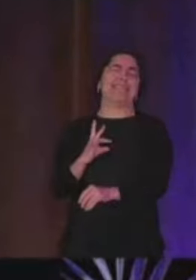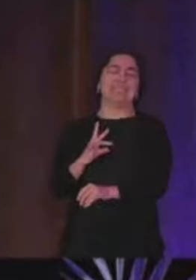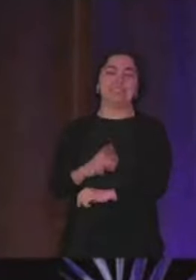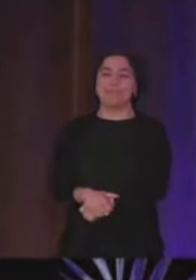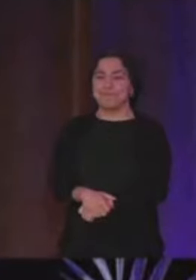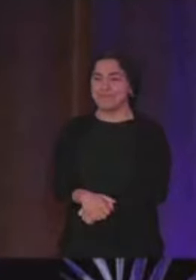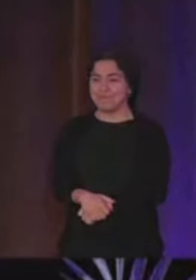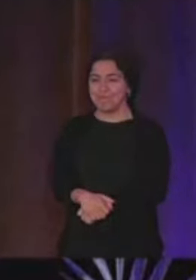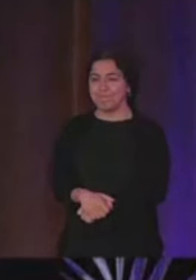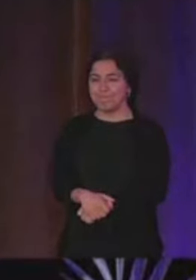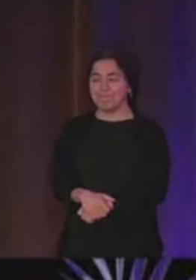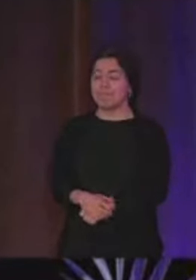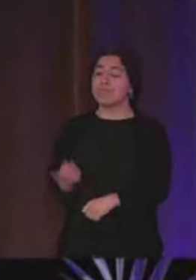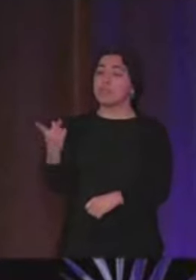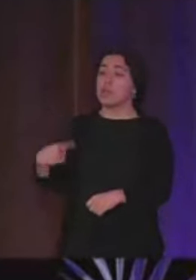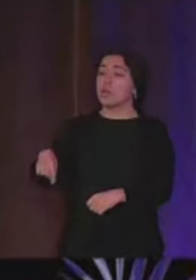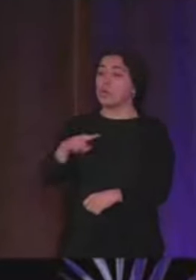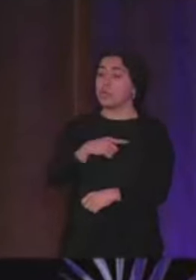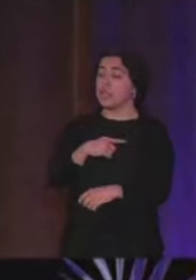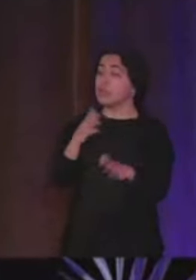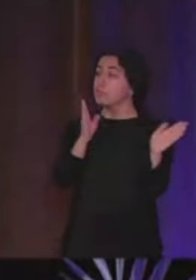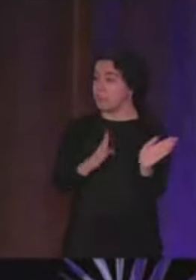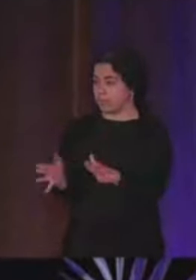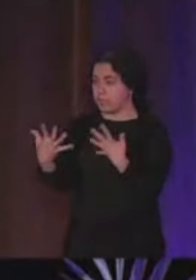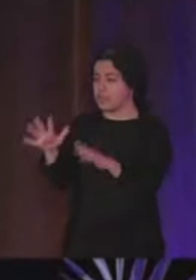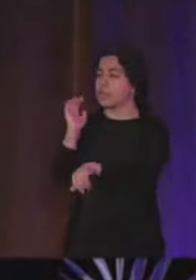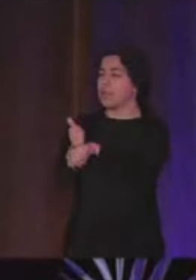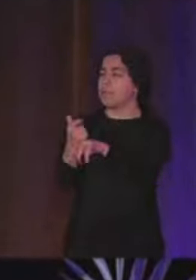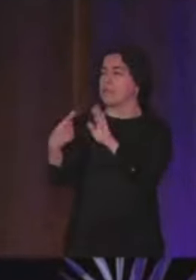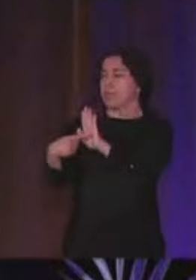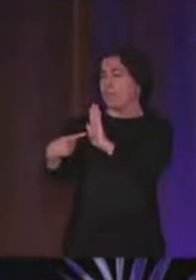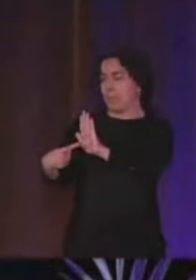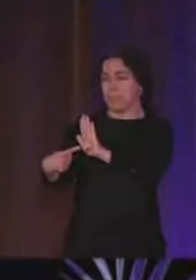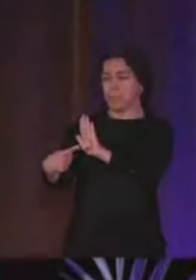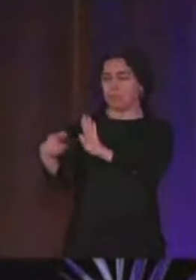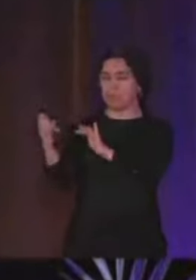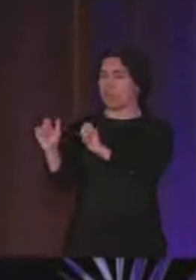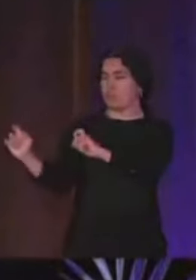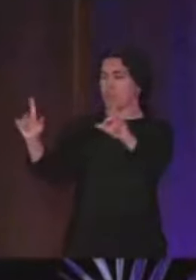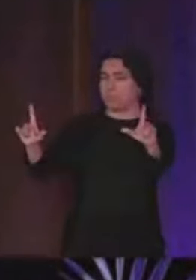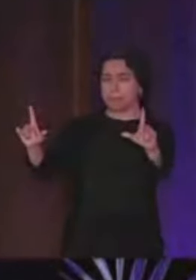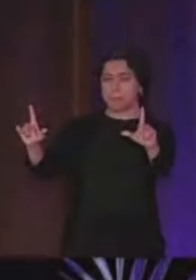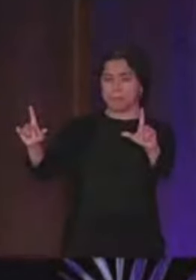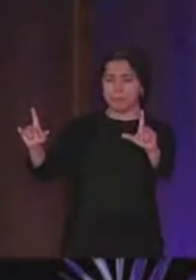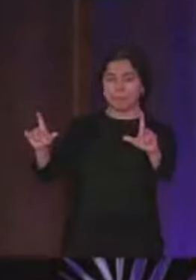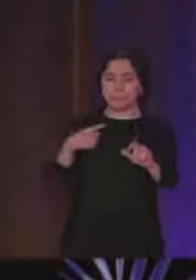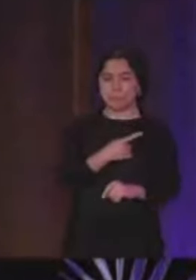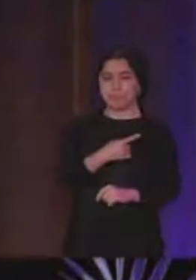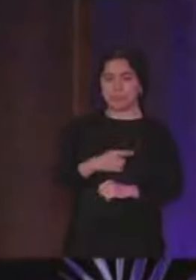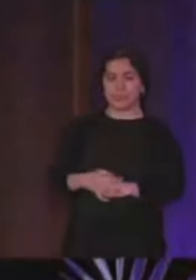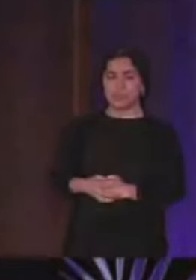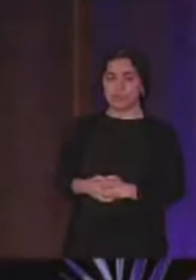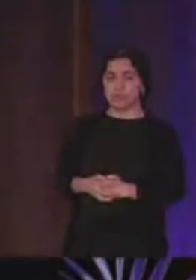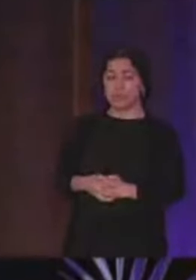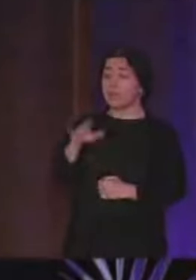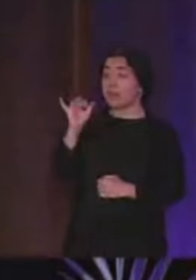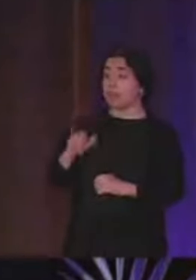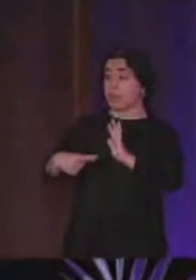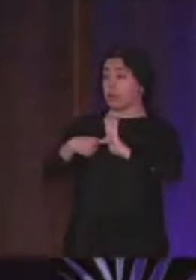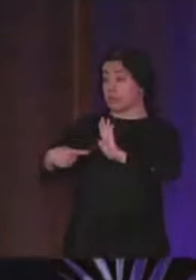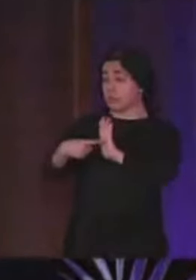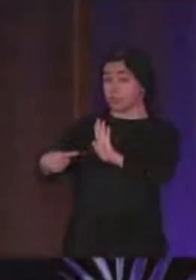So we prepared a demo. Let's see if I can bring it up. Yes, this one. OK. So this demo